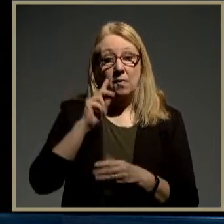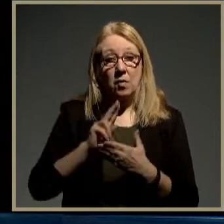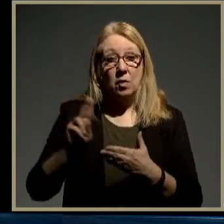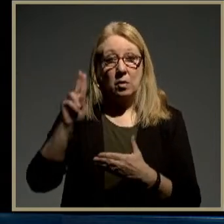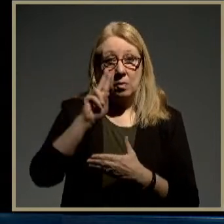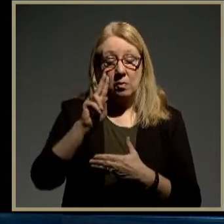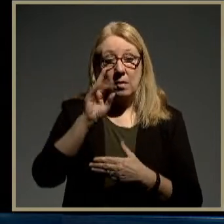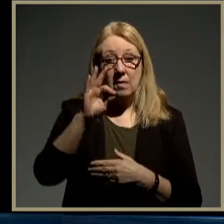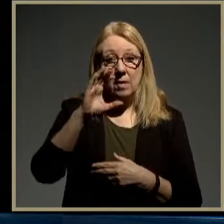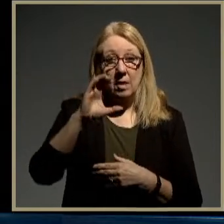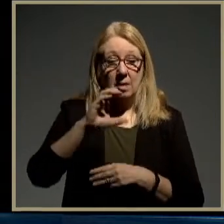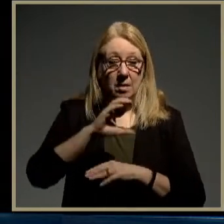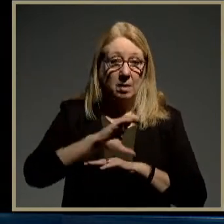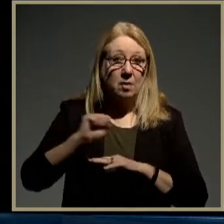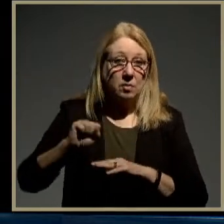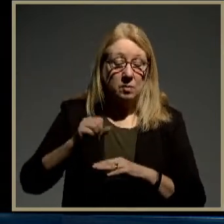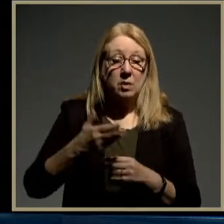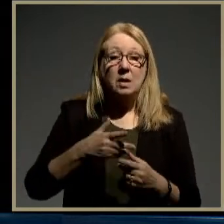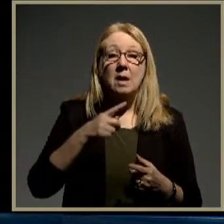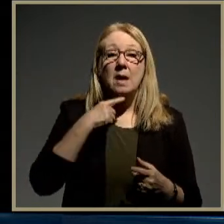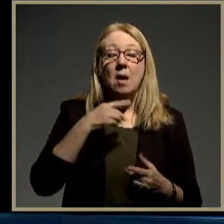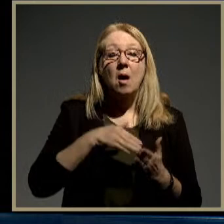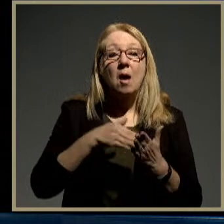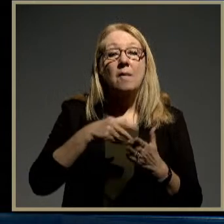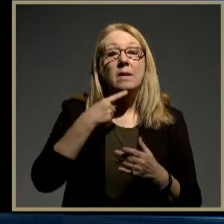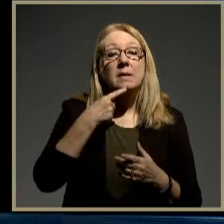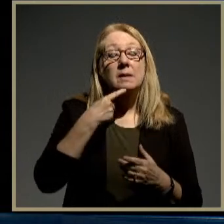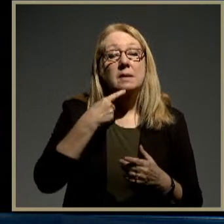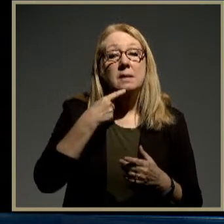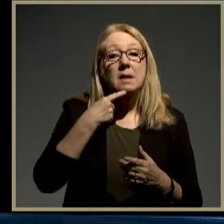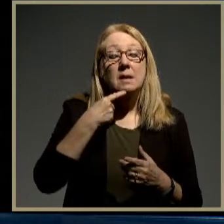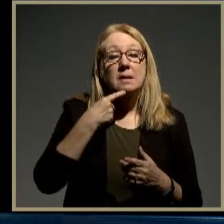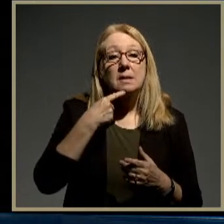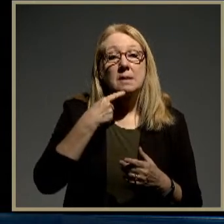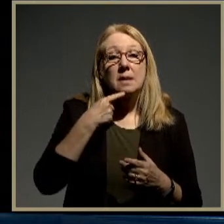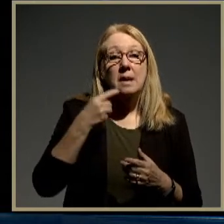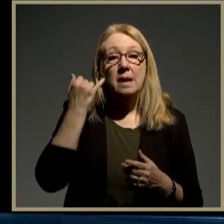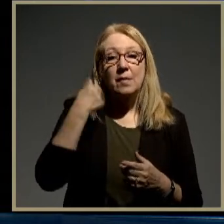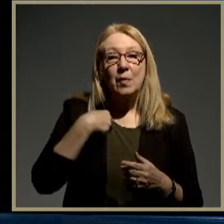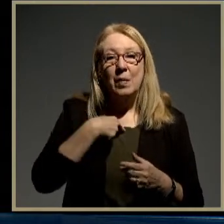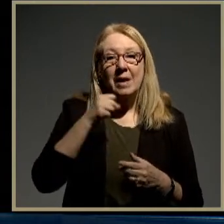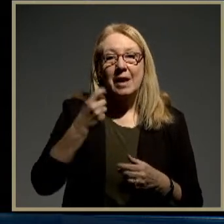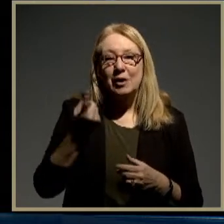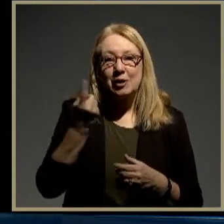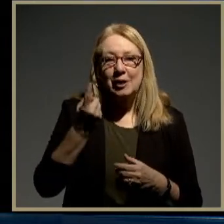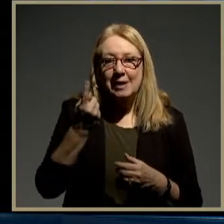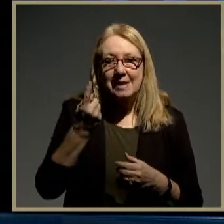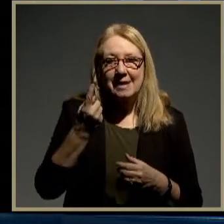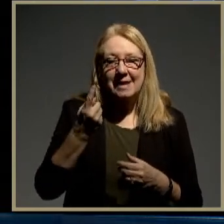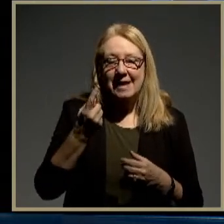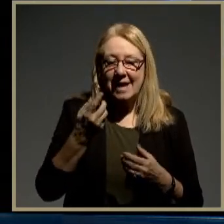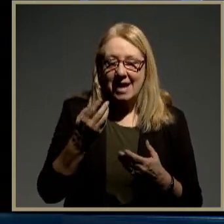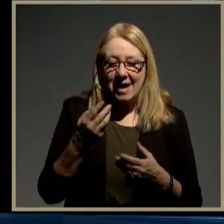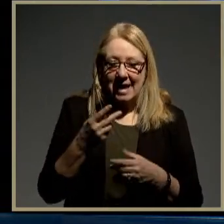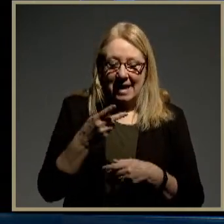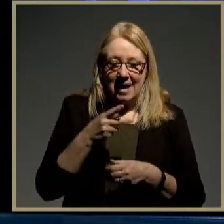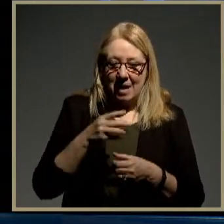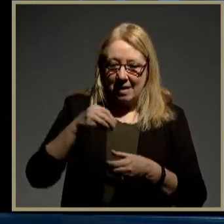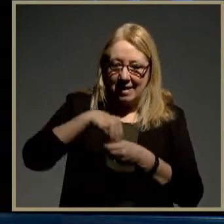Colorado, Colorado Springs, often says that if we could only bottle the effects